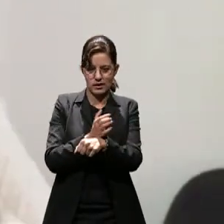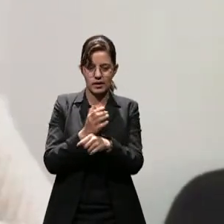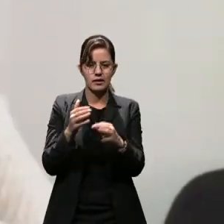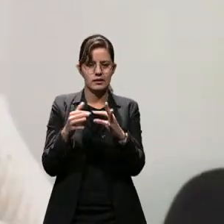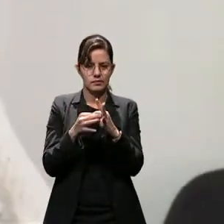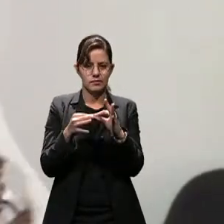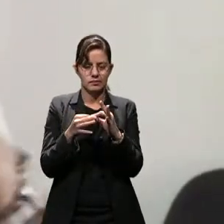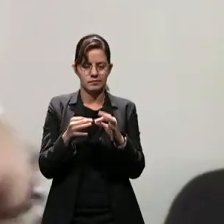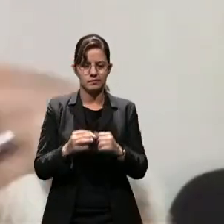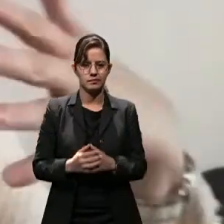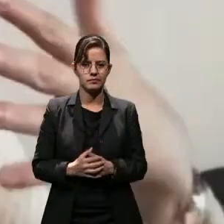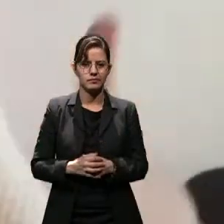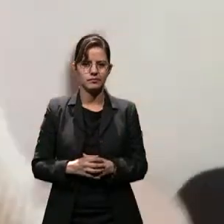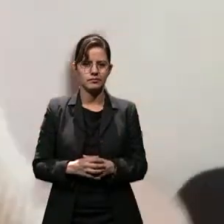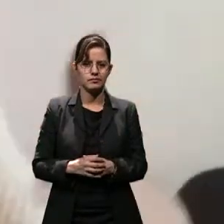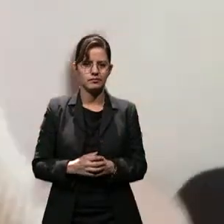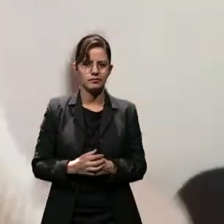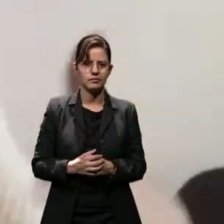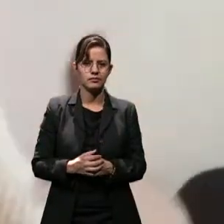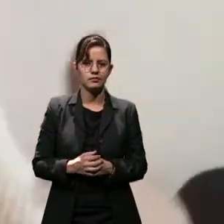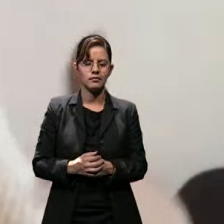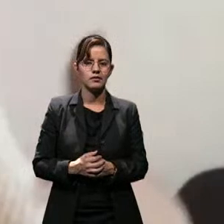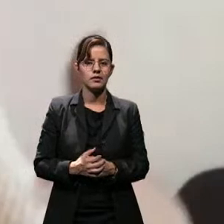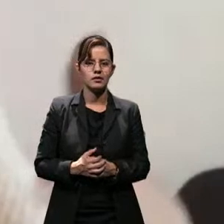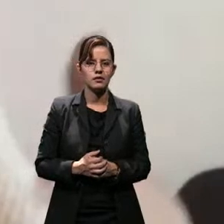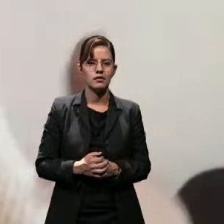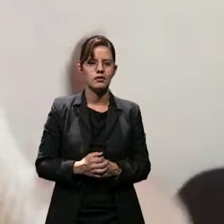my colleagues was mentioning,